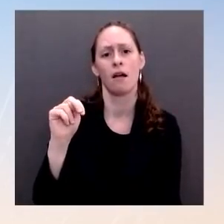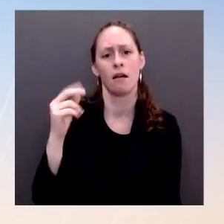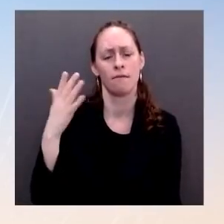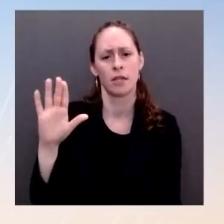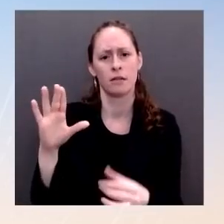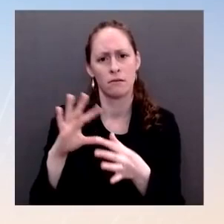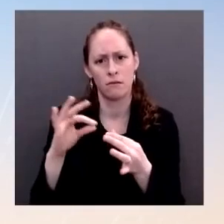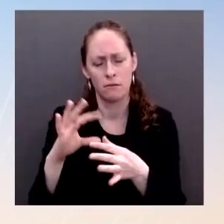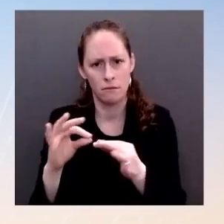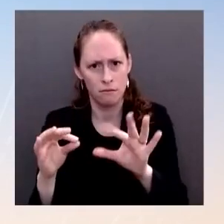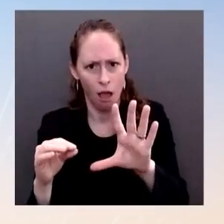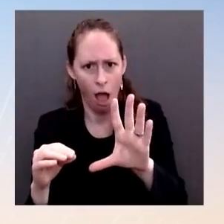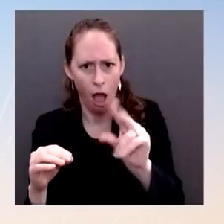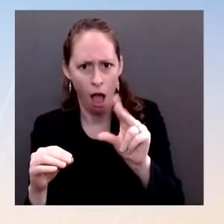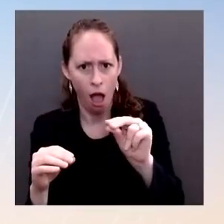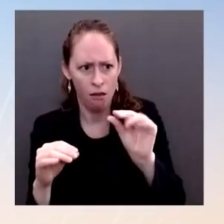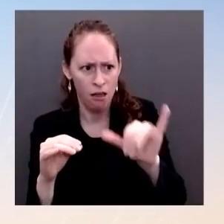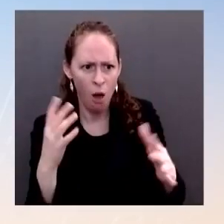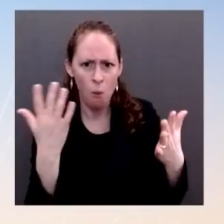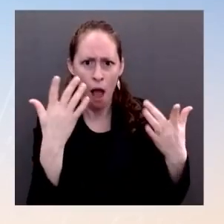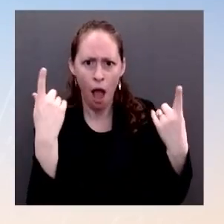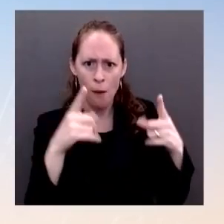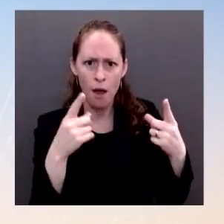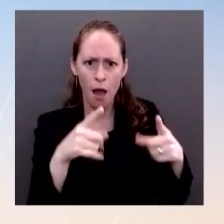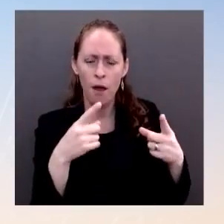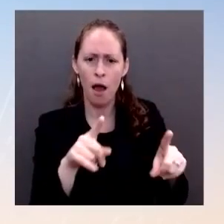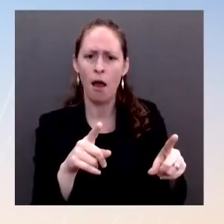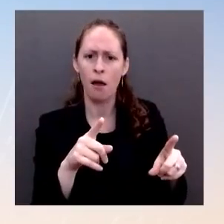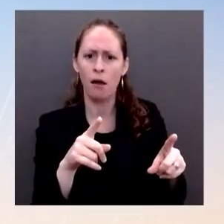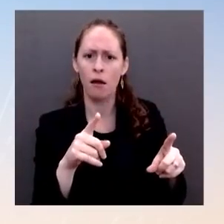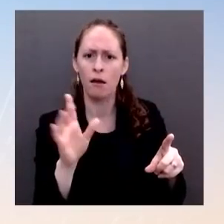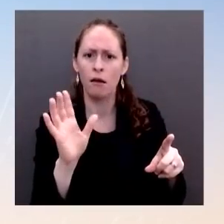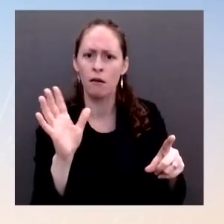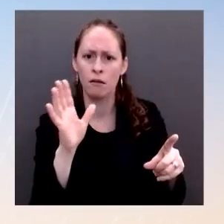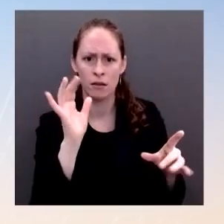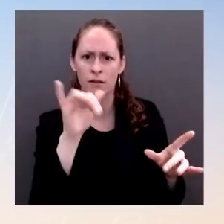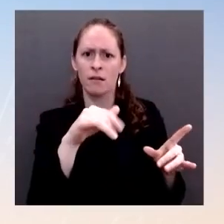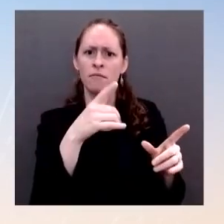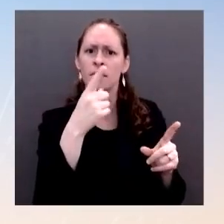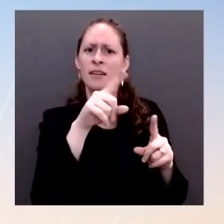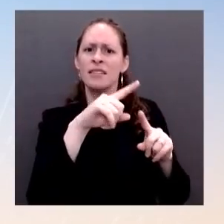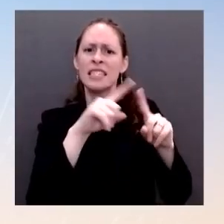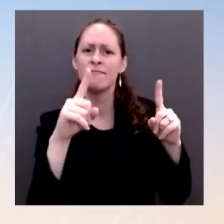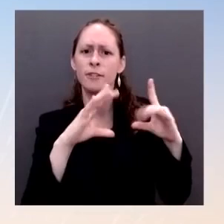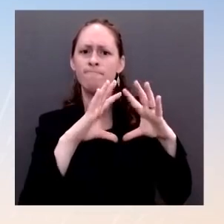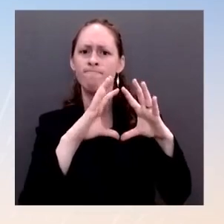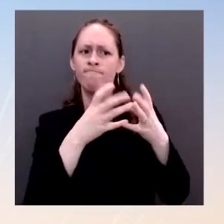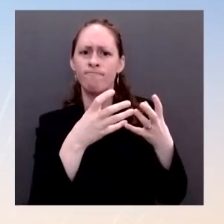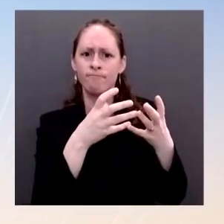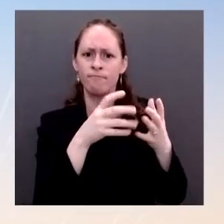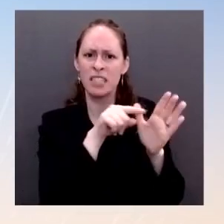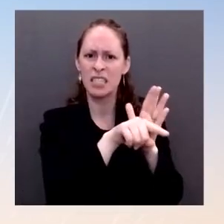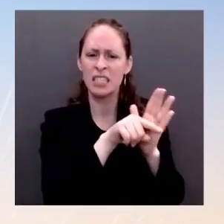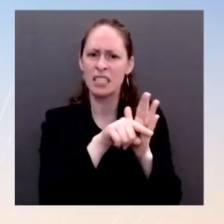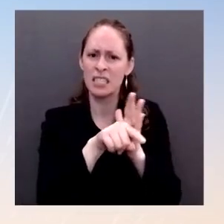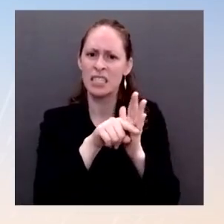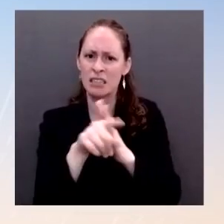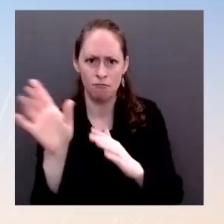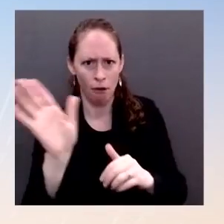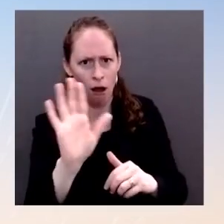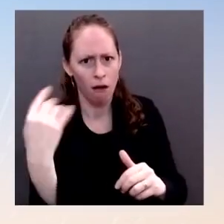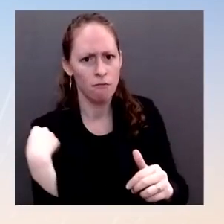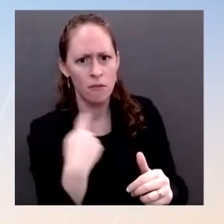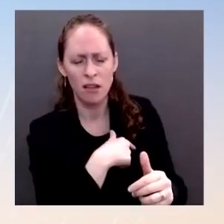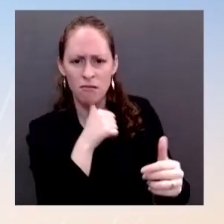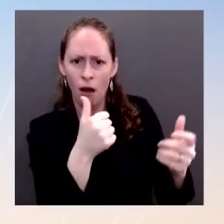this strike? And does this prompt any reconsideration of weapon sales to Saudi Arabia?